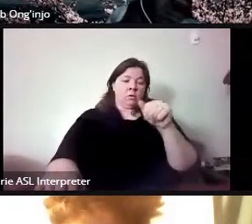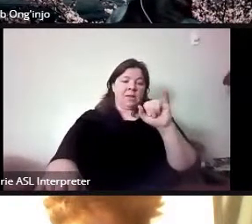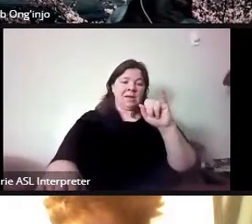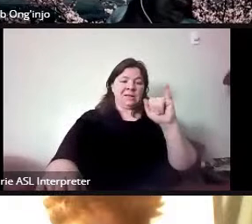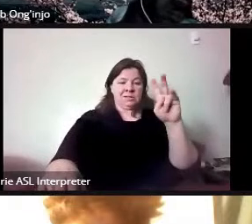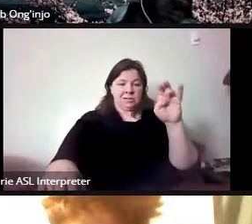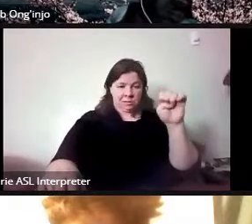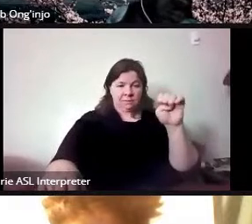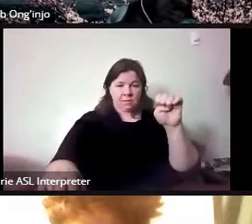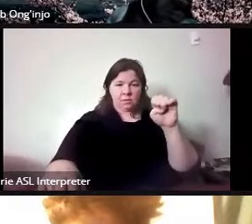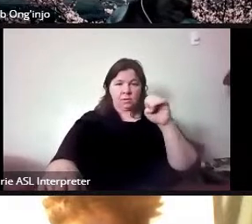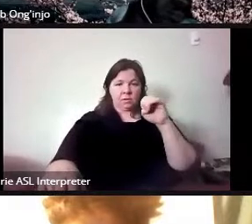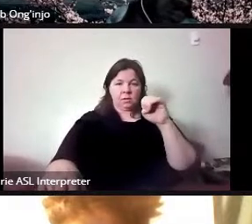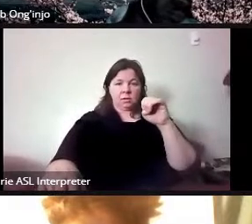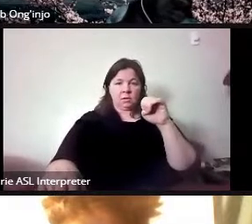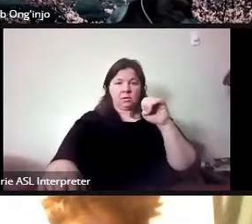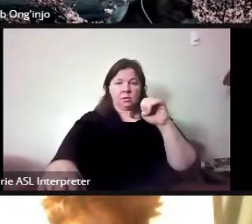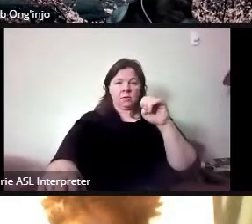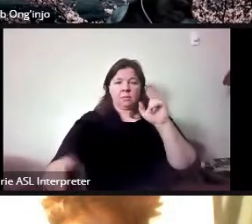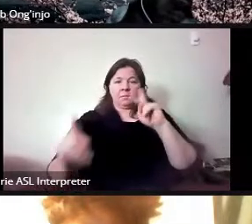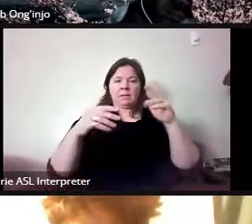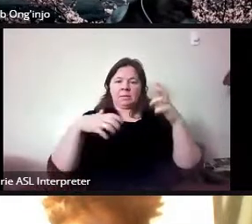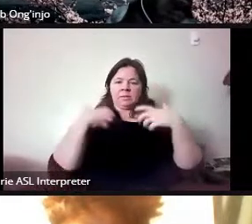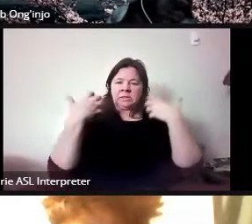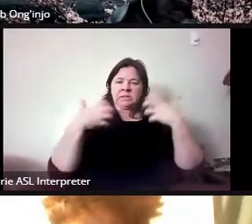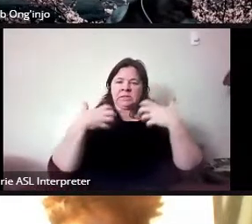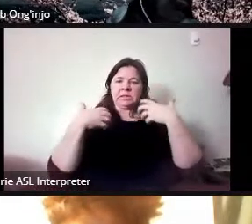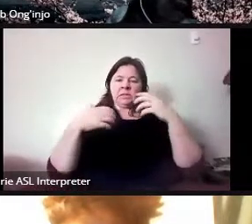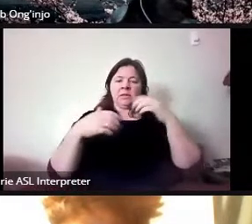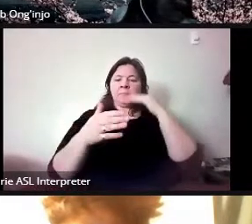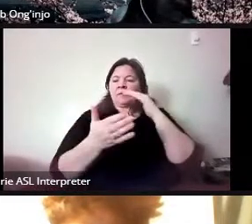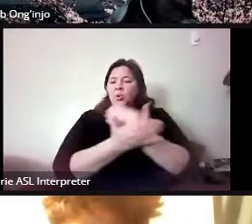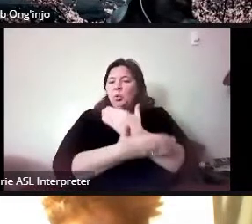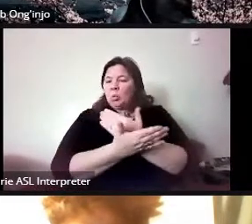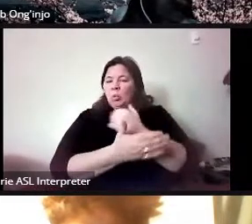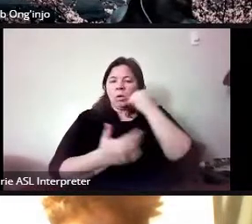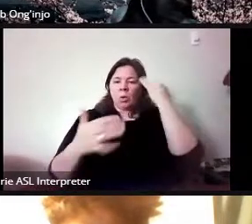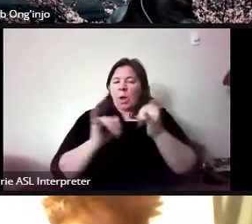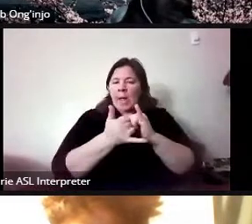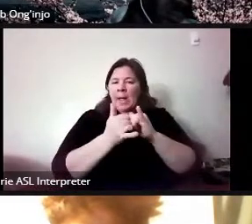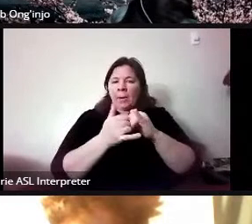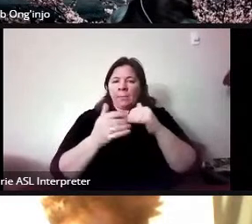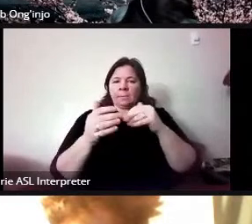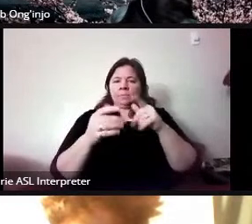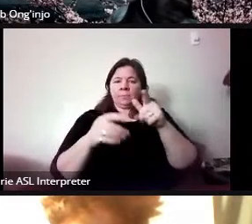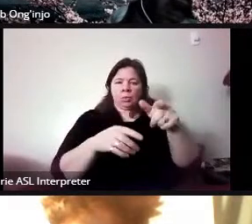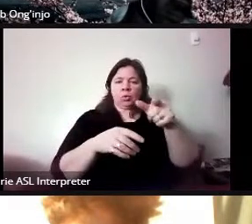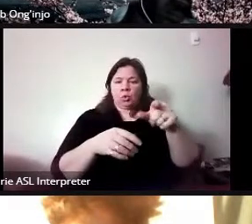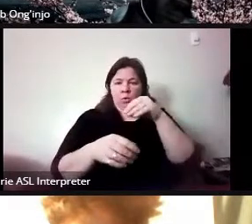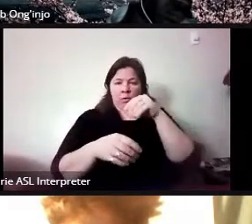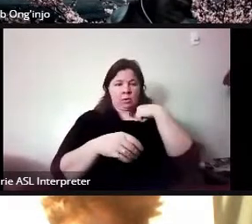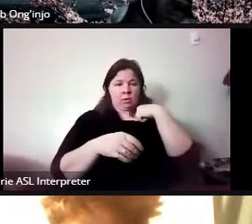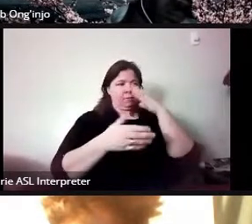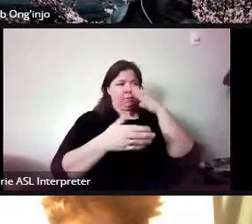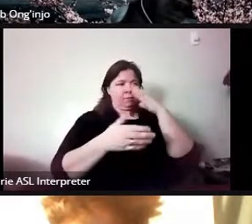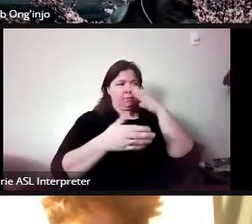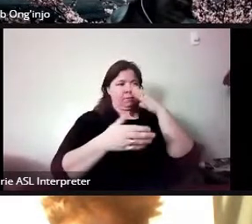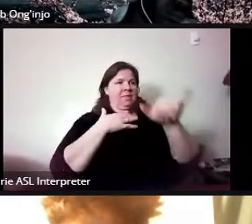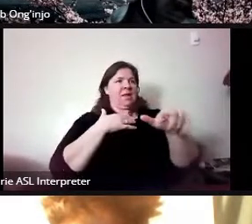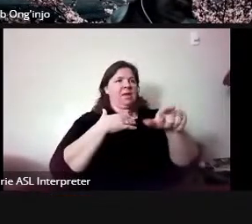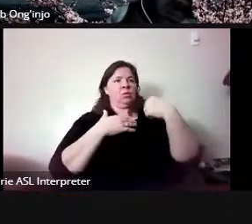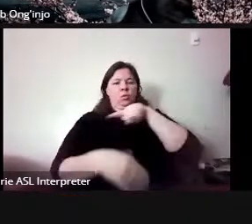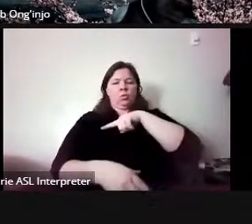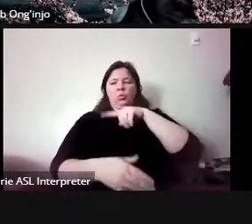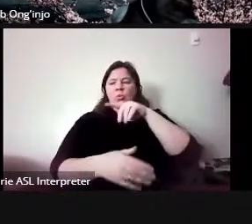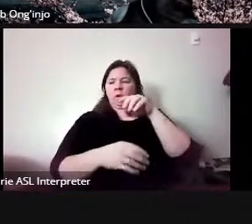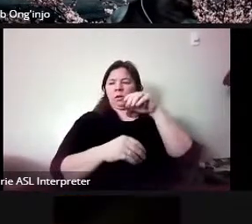probably one of the reasons why people are getting anxious if they are brand new, and because you have been, and I've been a part of that, where